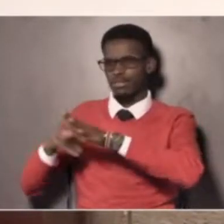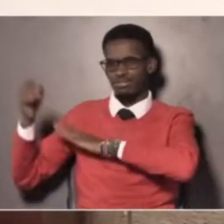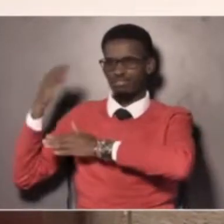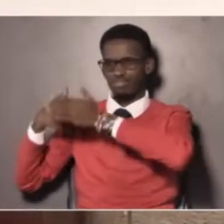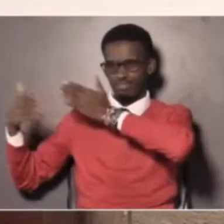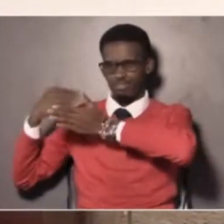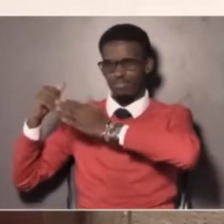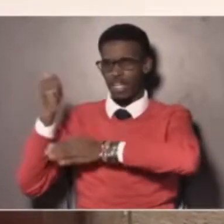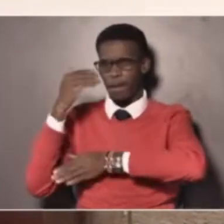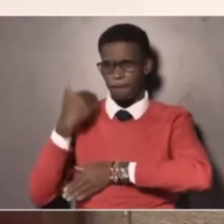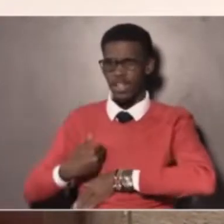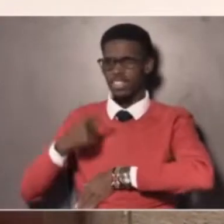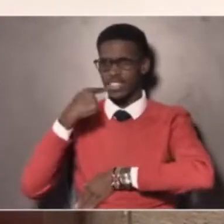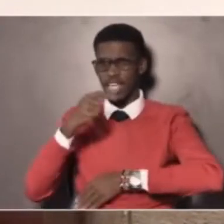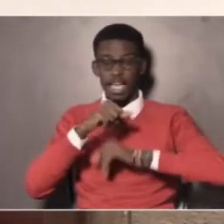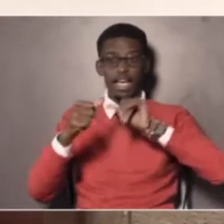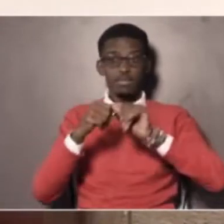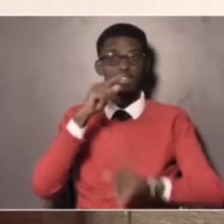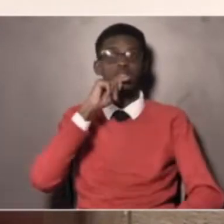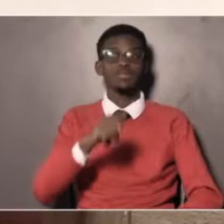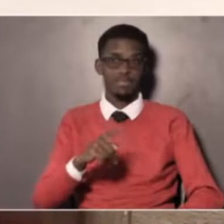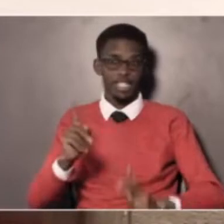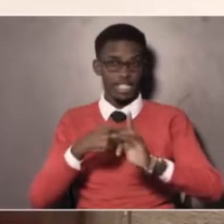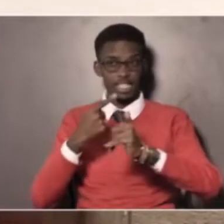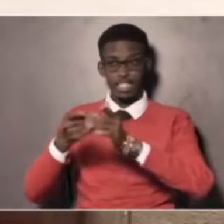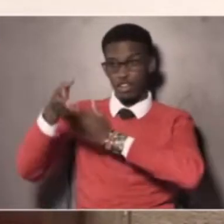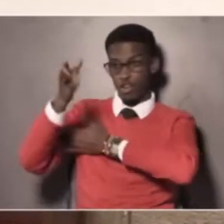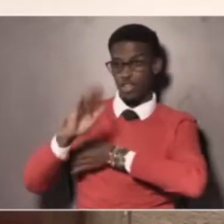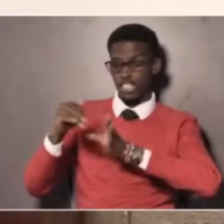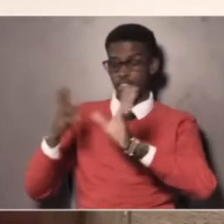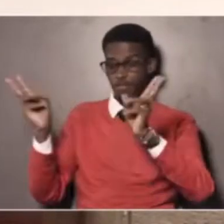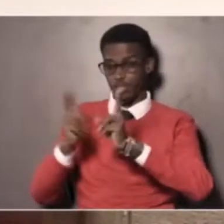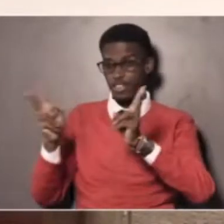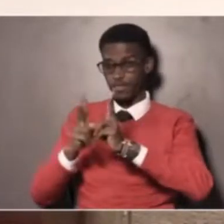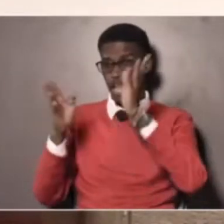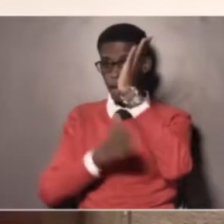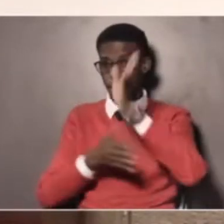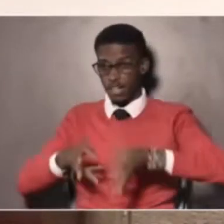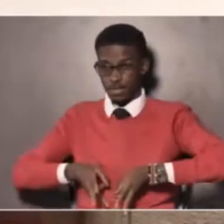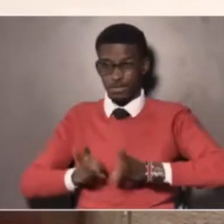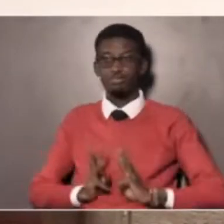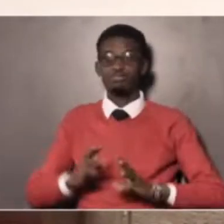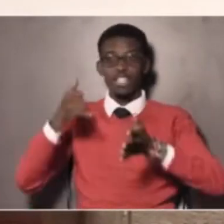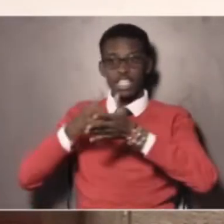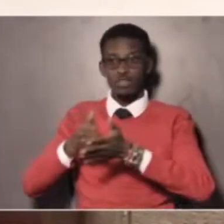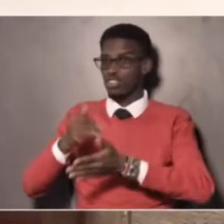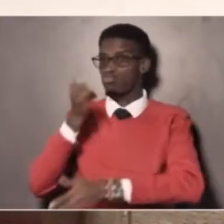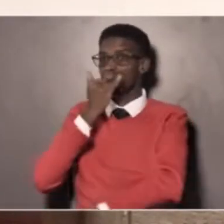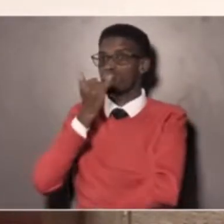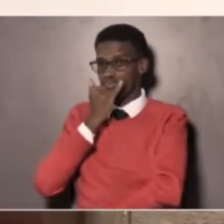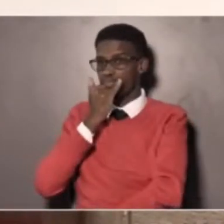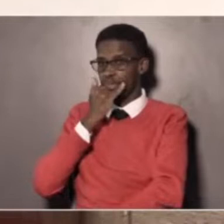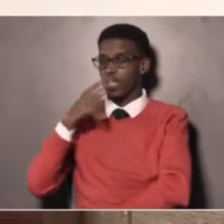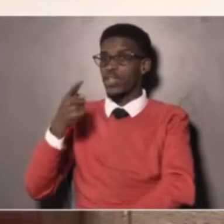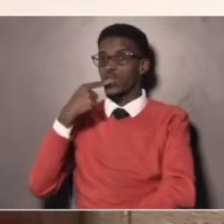speaking against Moses and God in a very bad way, it was a crime.